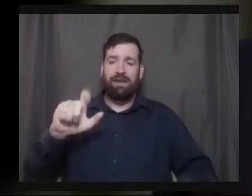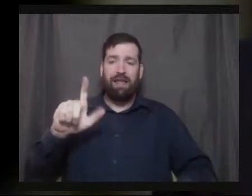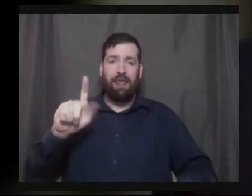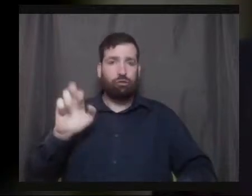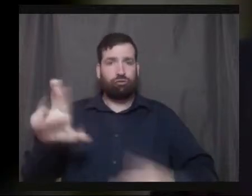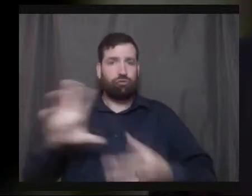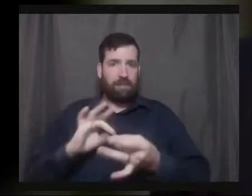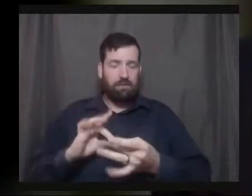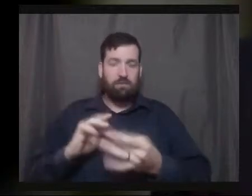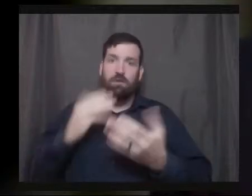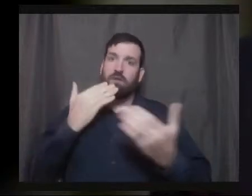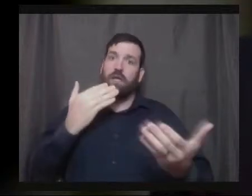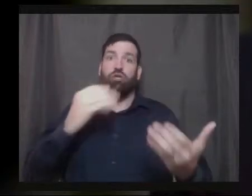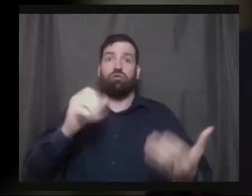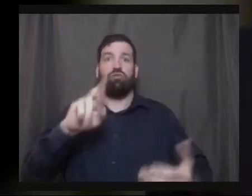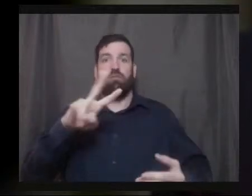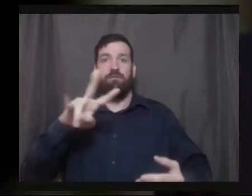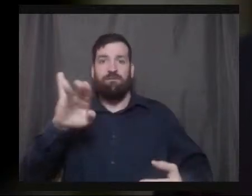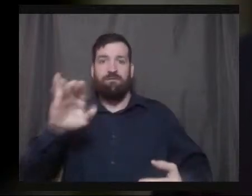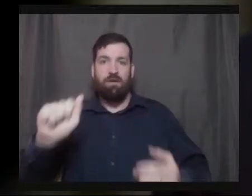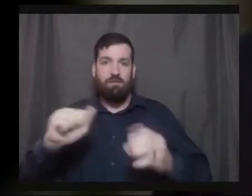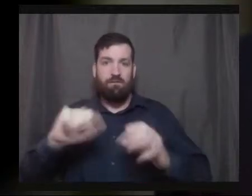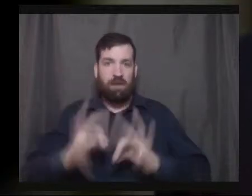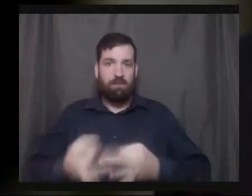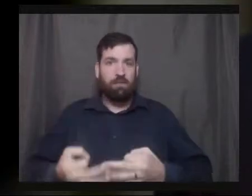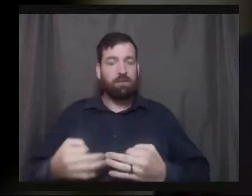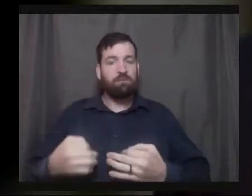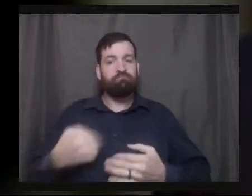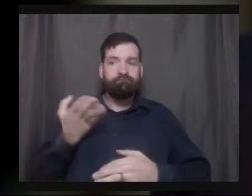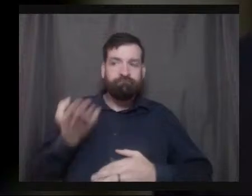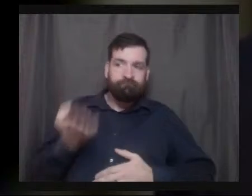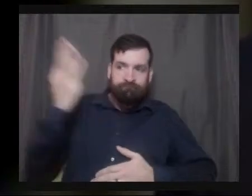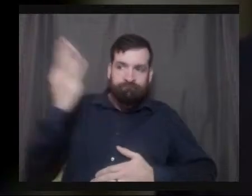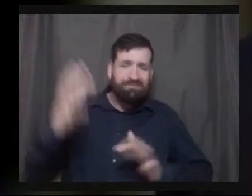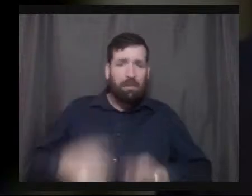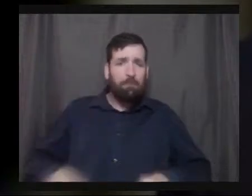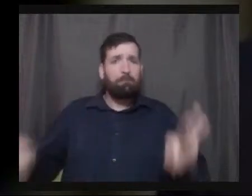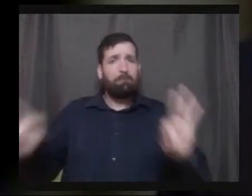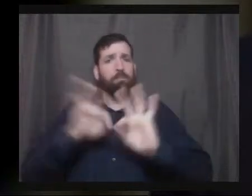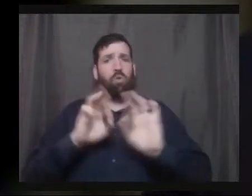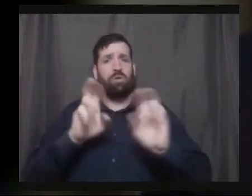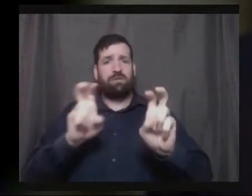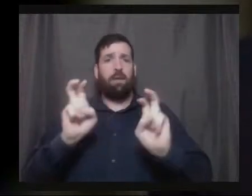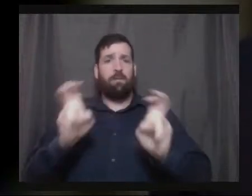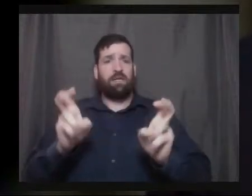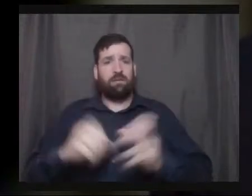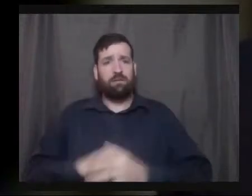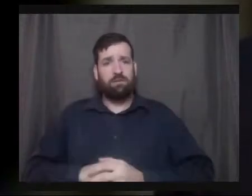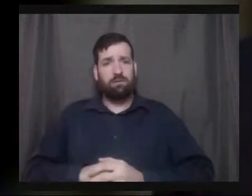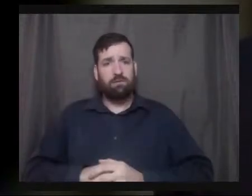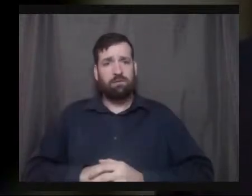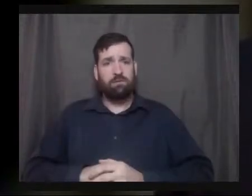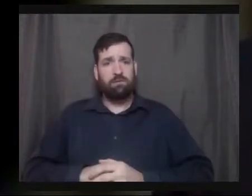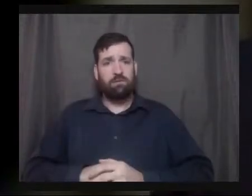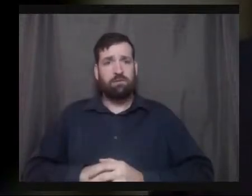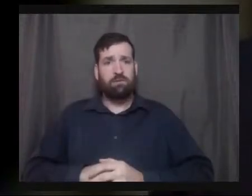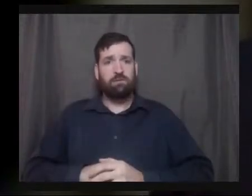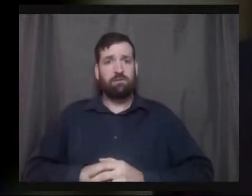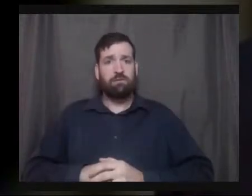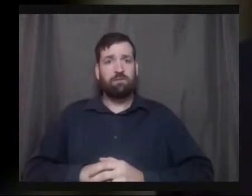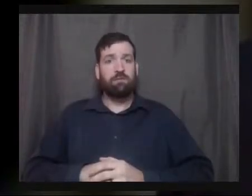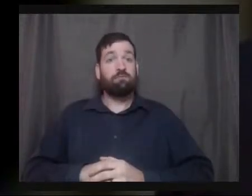you to the Rivera family for, bringing this important topic to light. In regard to